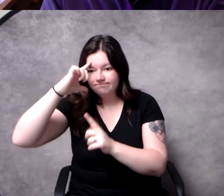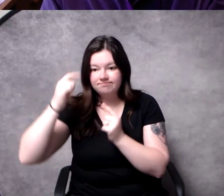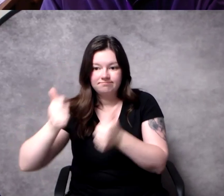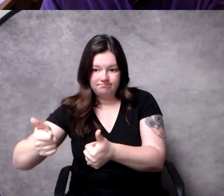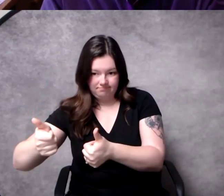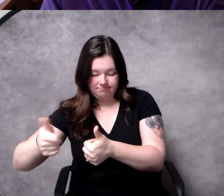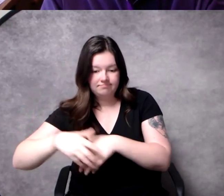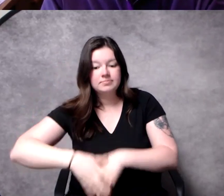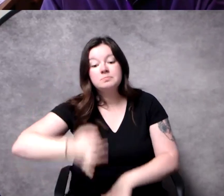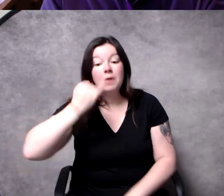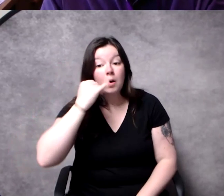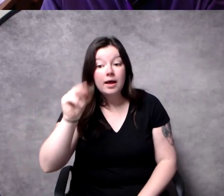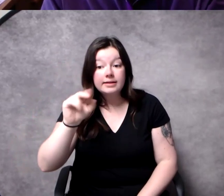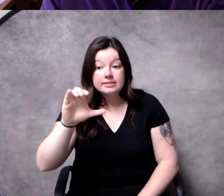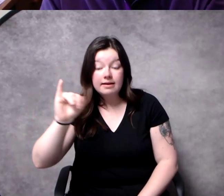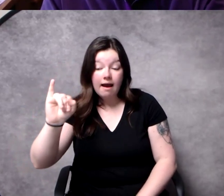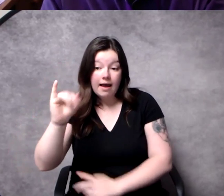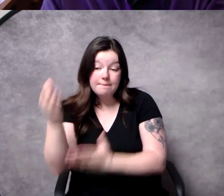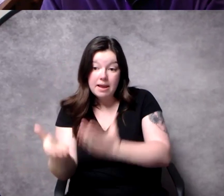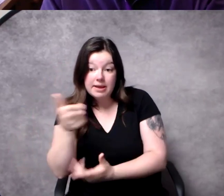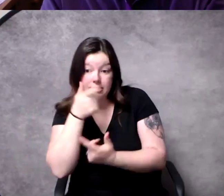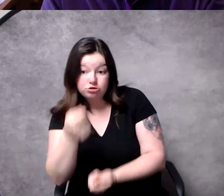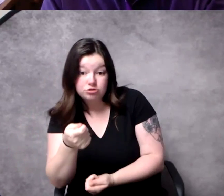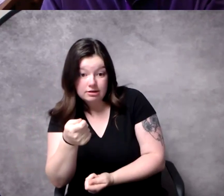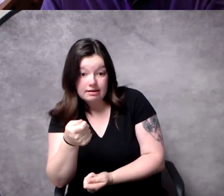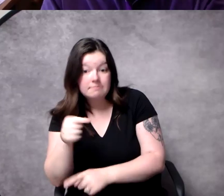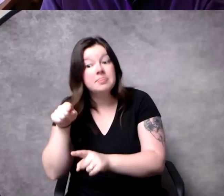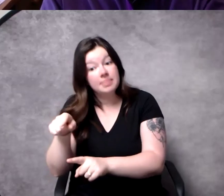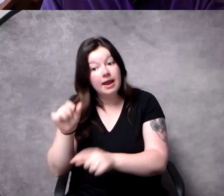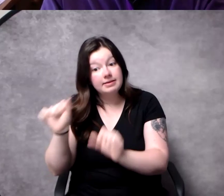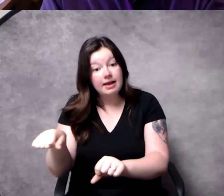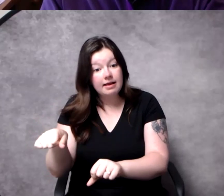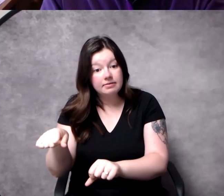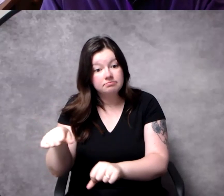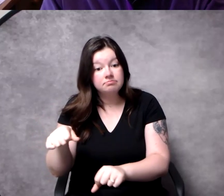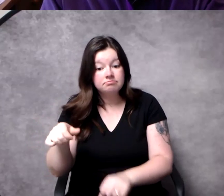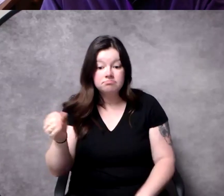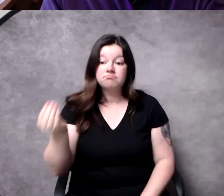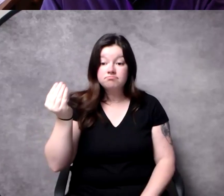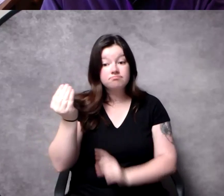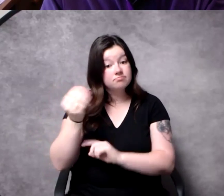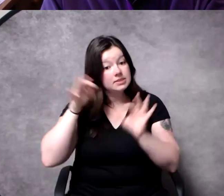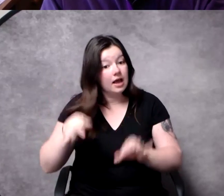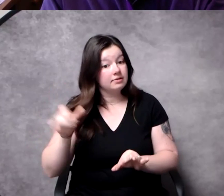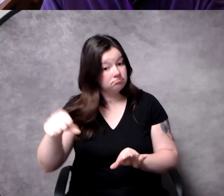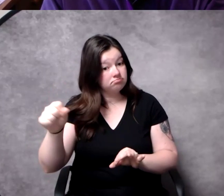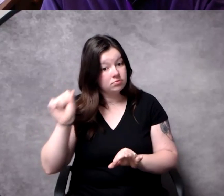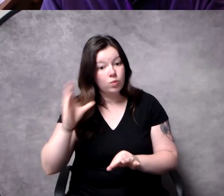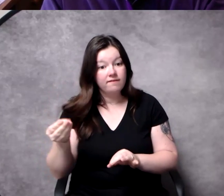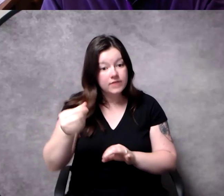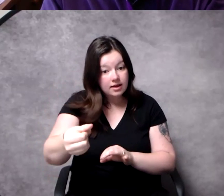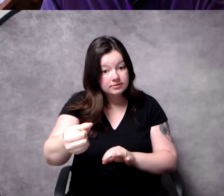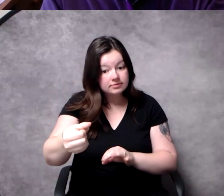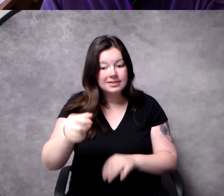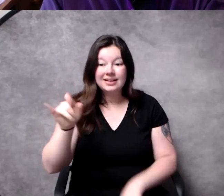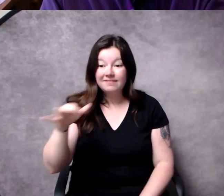interested, then they have an opportunity to sort of pick it up and put it in their portfolio. And if they don't, then NIGMS will go ahead